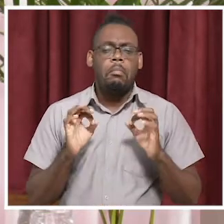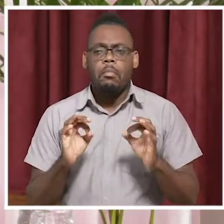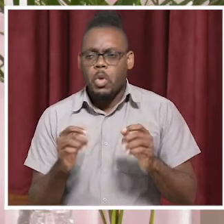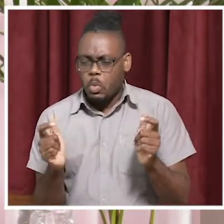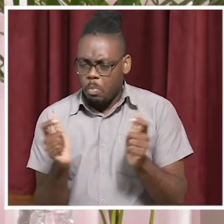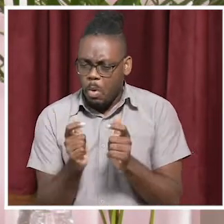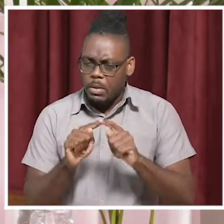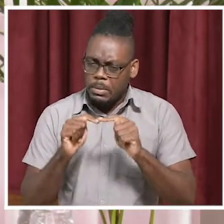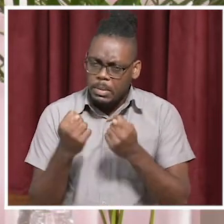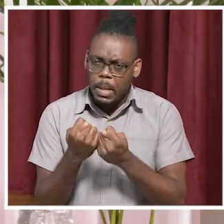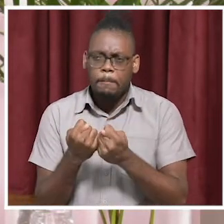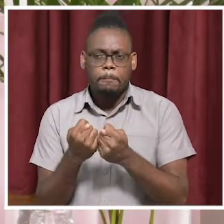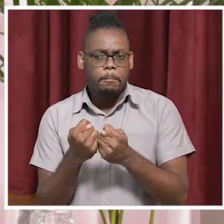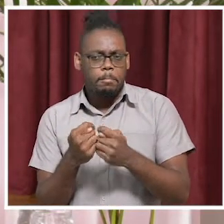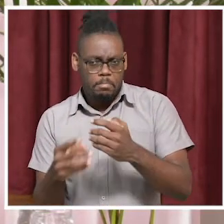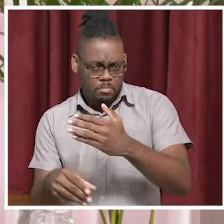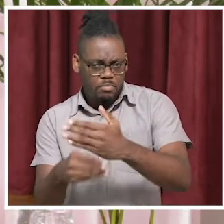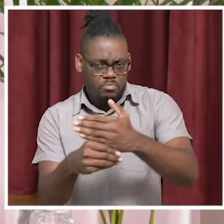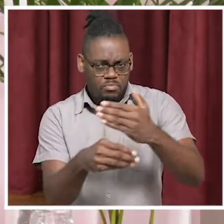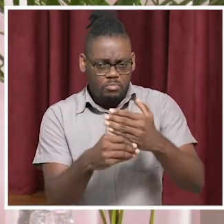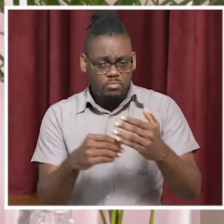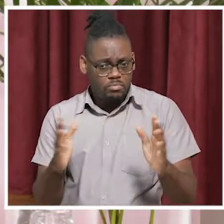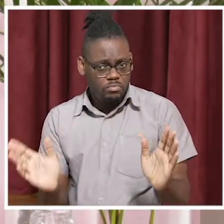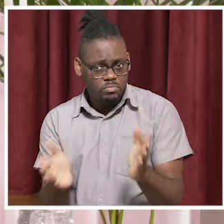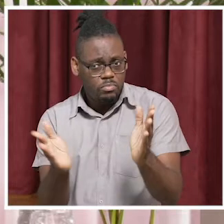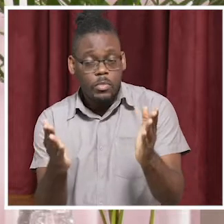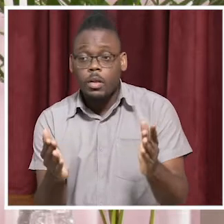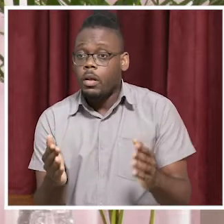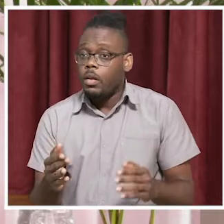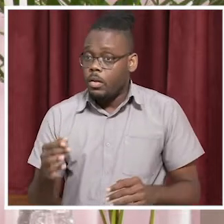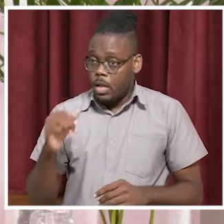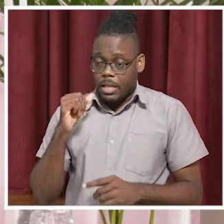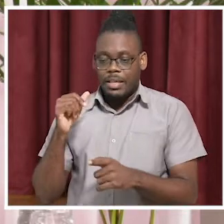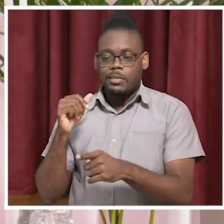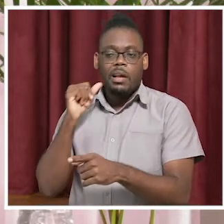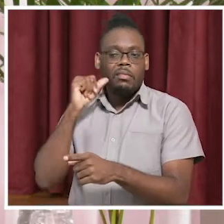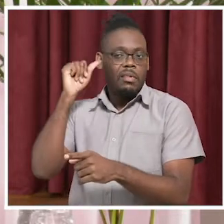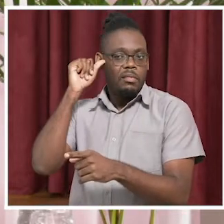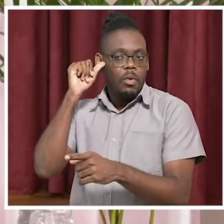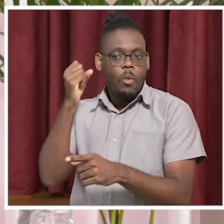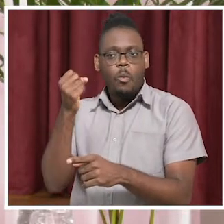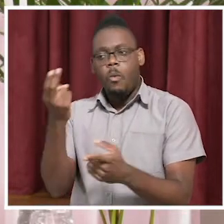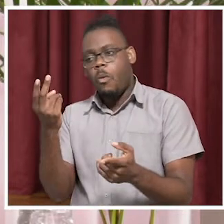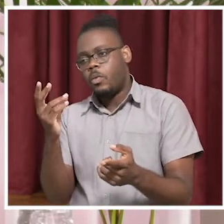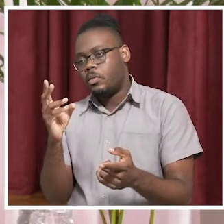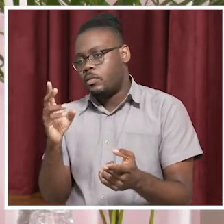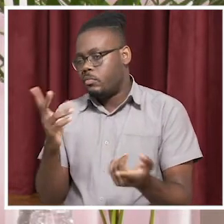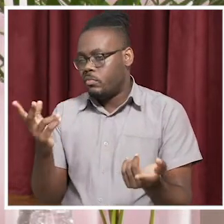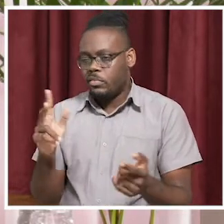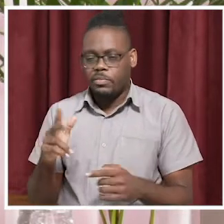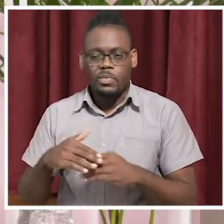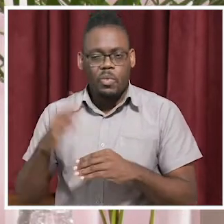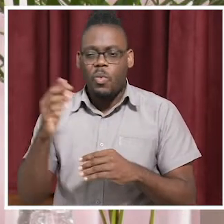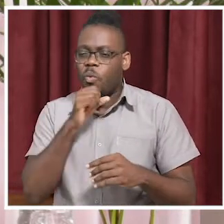to qualify for the public assistance, you must be an adult age 18 years. Okay. So you can be paid up to once you continue to meet the criteria for the